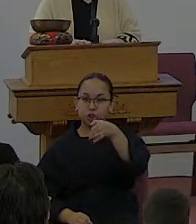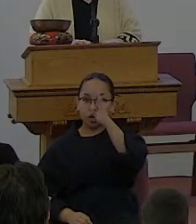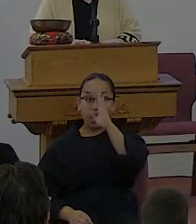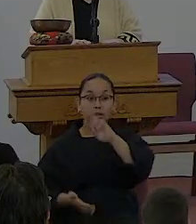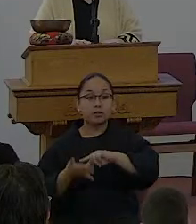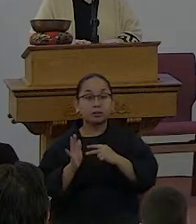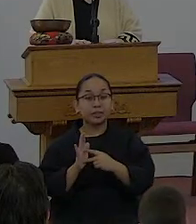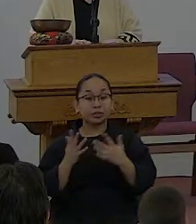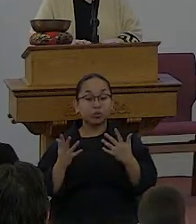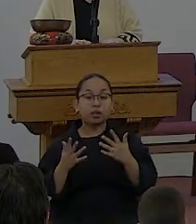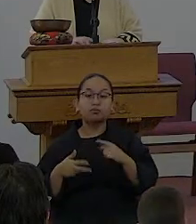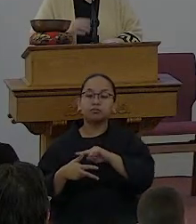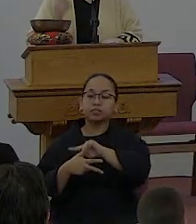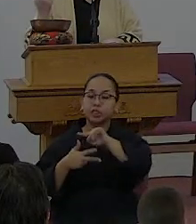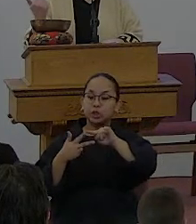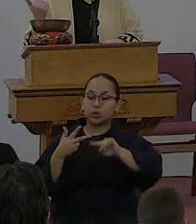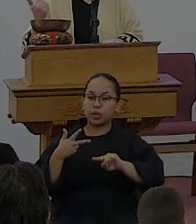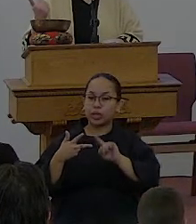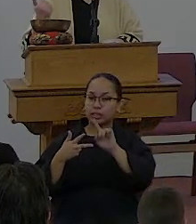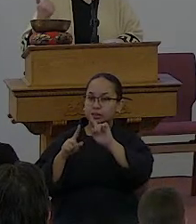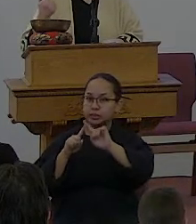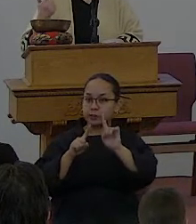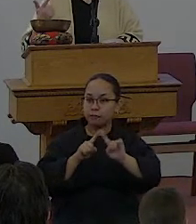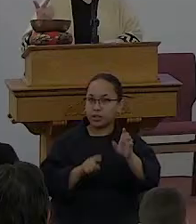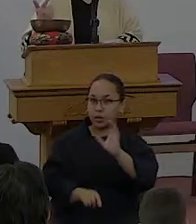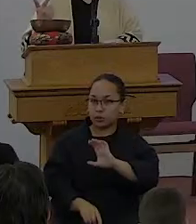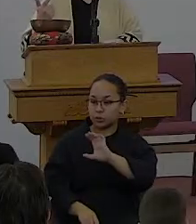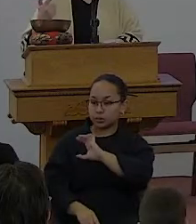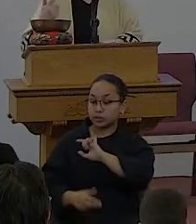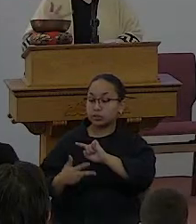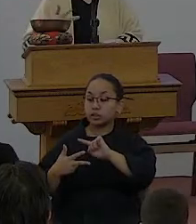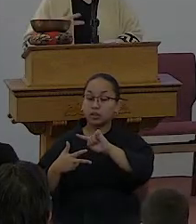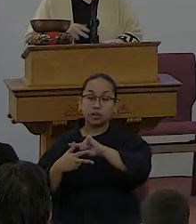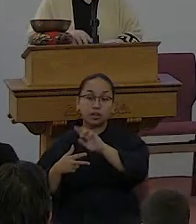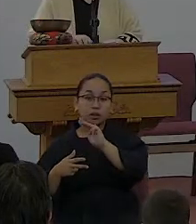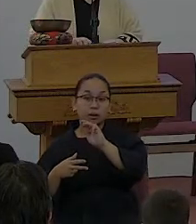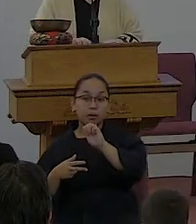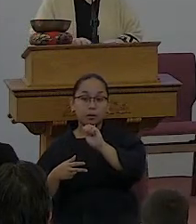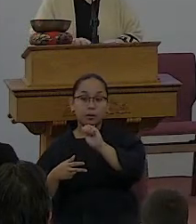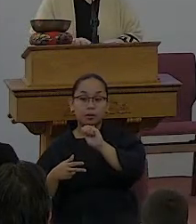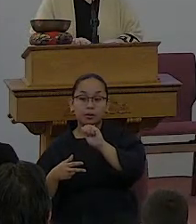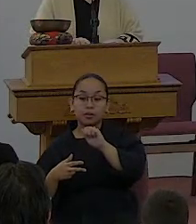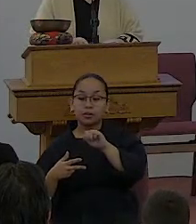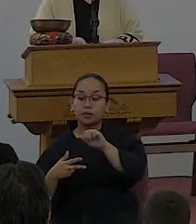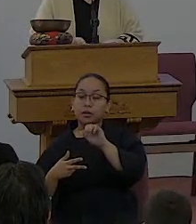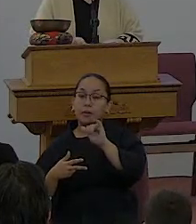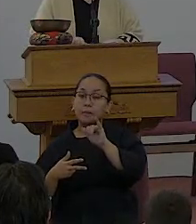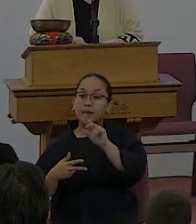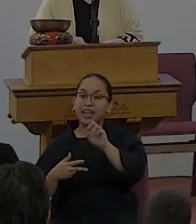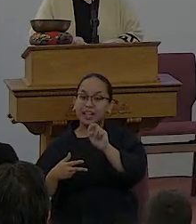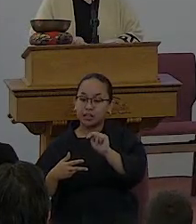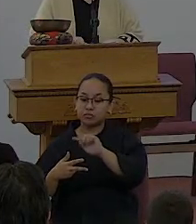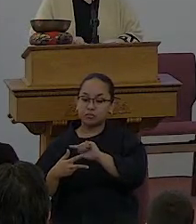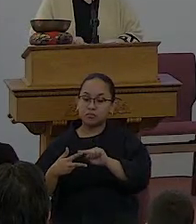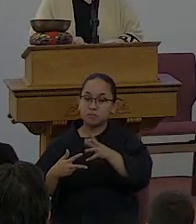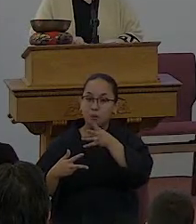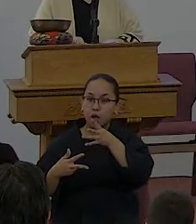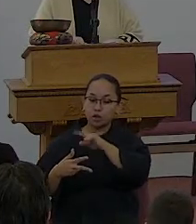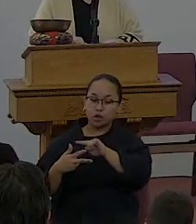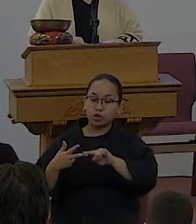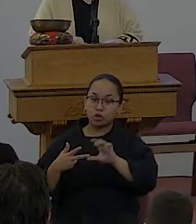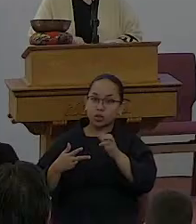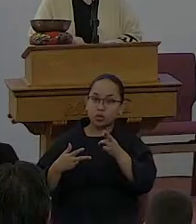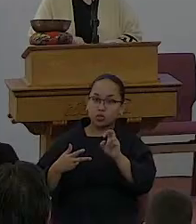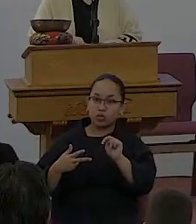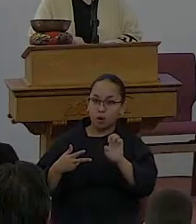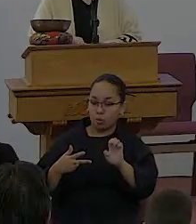distinct aspects, that of maiden, the mother, and the crone. As the maiden, she reflects